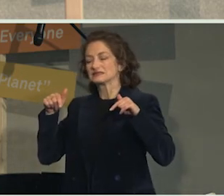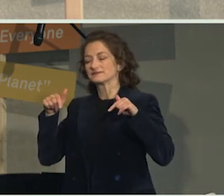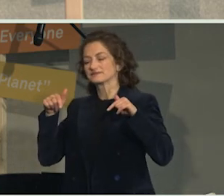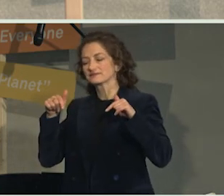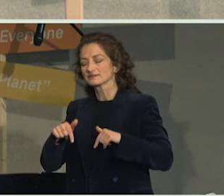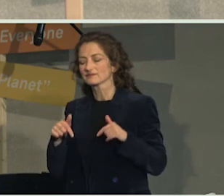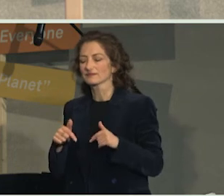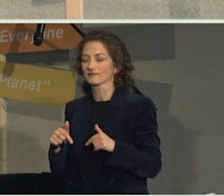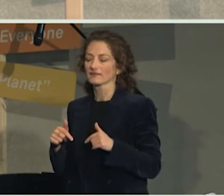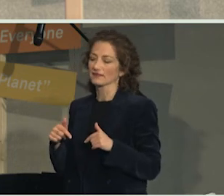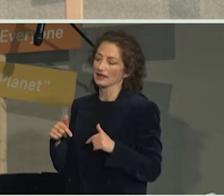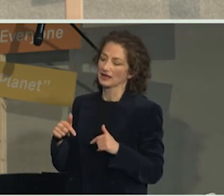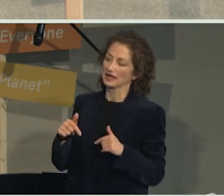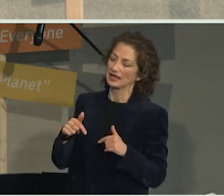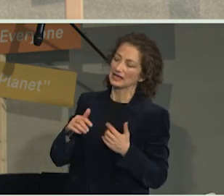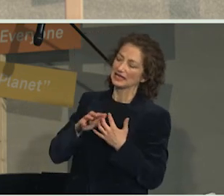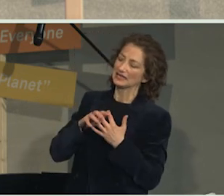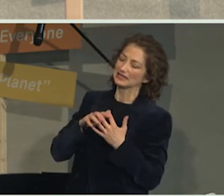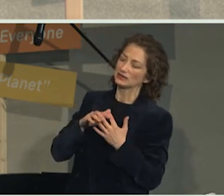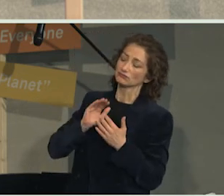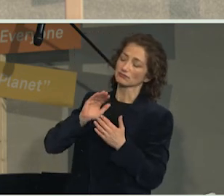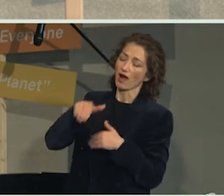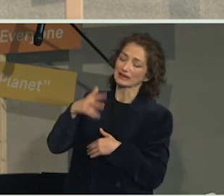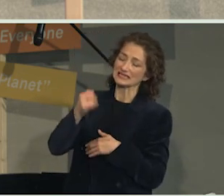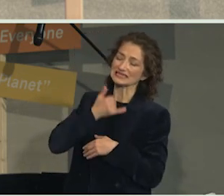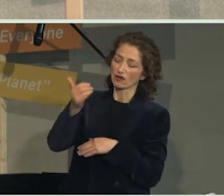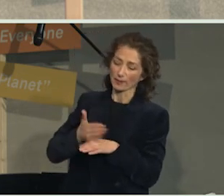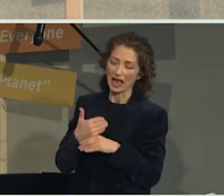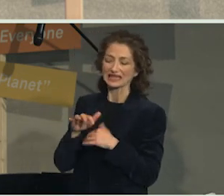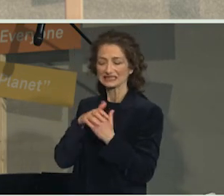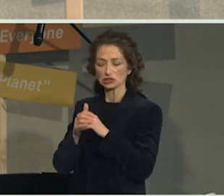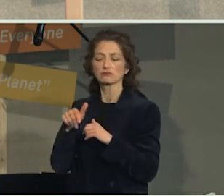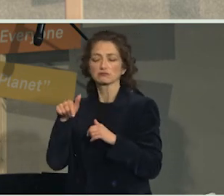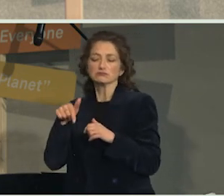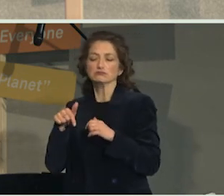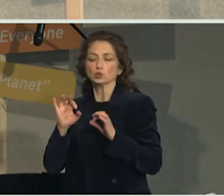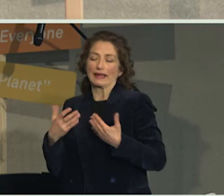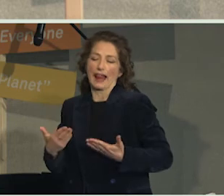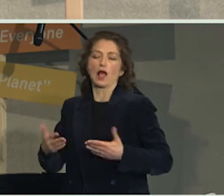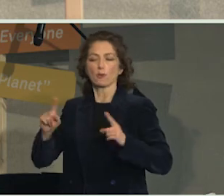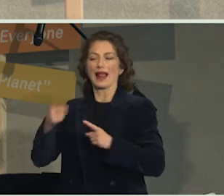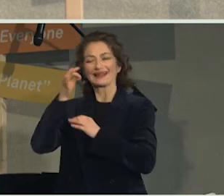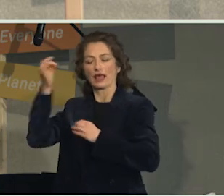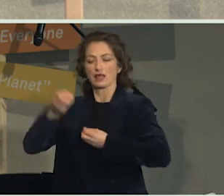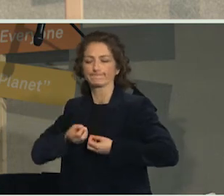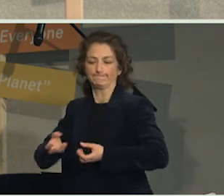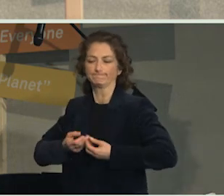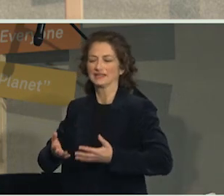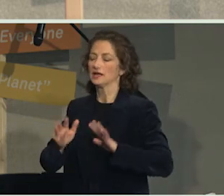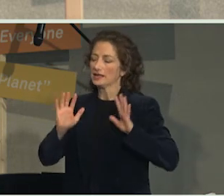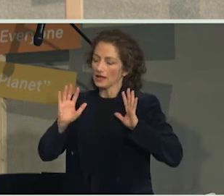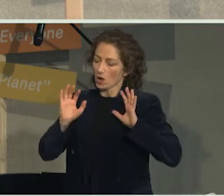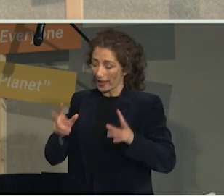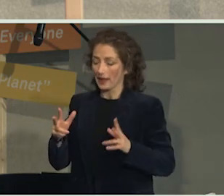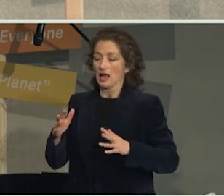to share some ideas about intersectionality after 30 years. Now, I have to tell you, I've been desperately trying to narrow down all that's